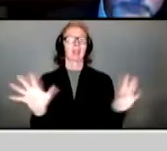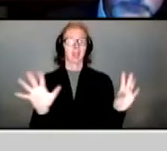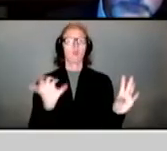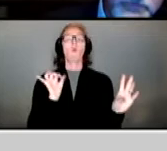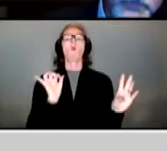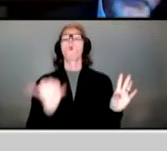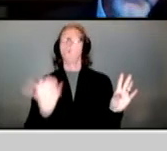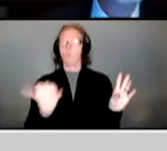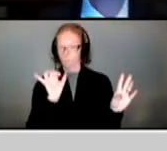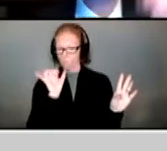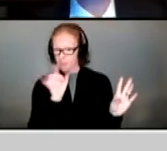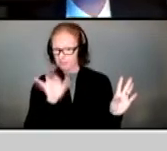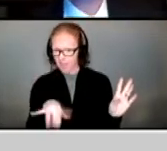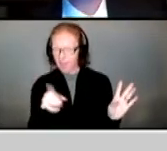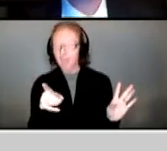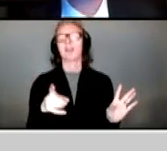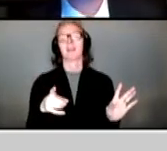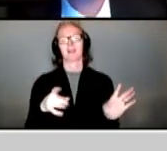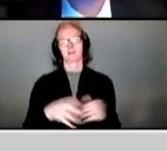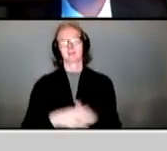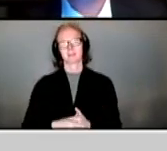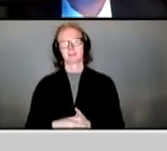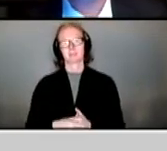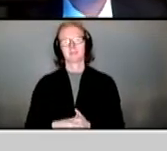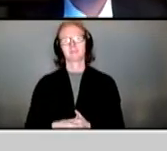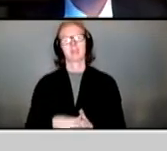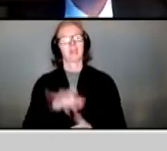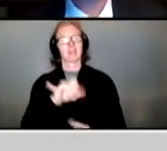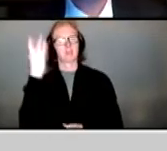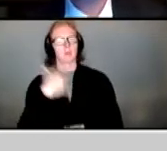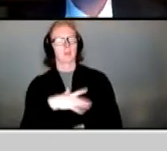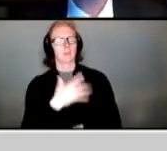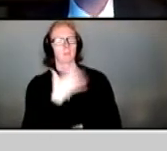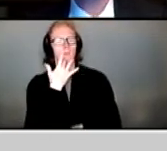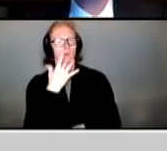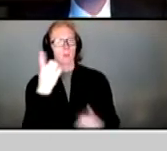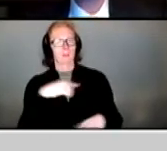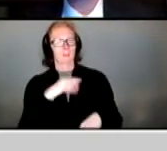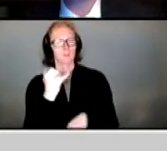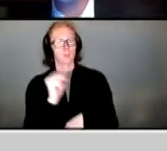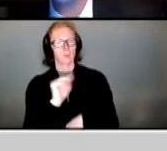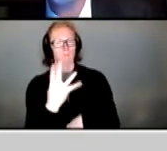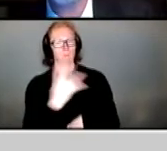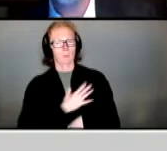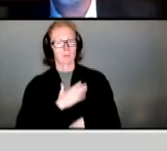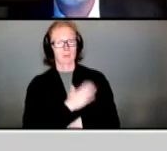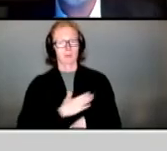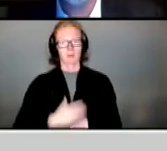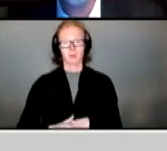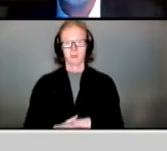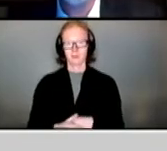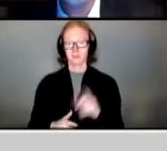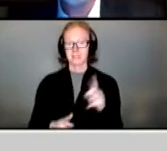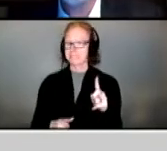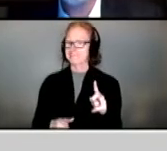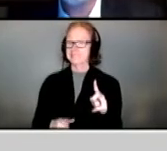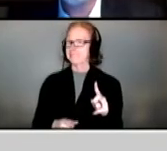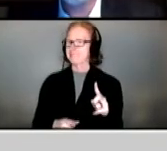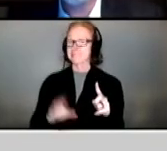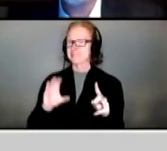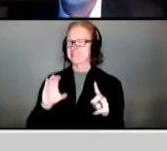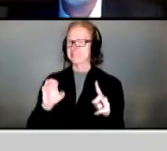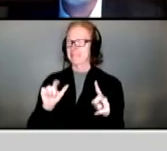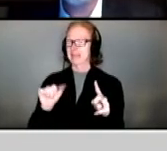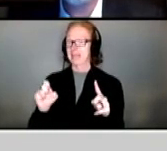of what it is I'm asking a vote for. And that's why. I may not be able to attend, but I